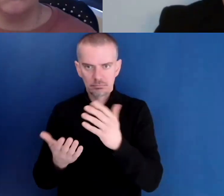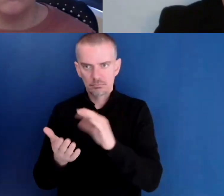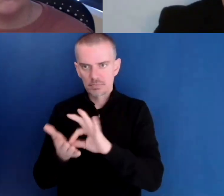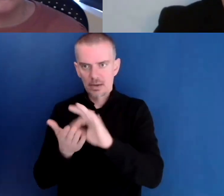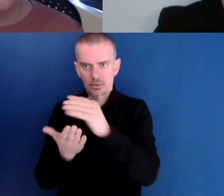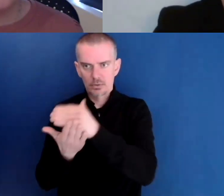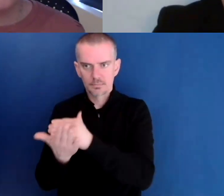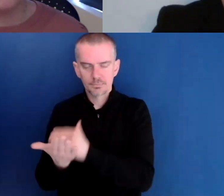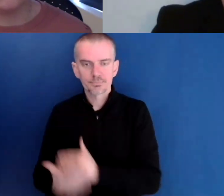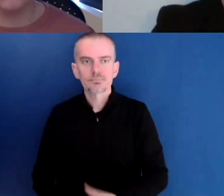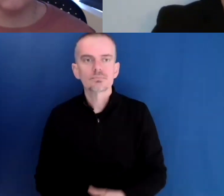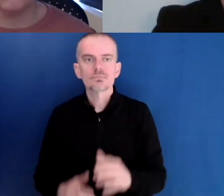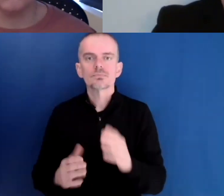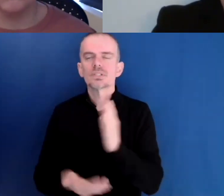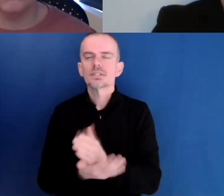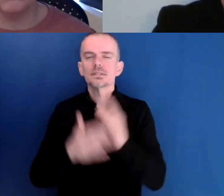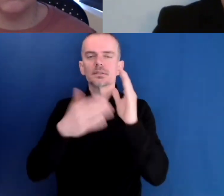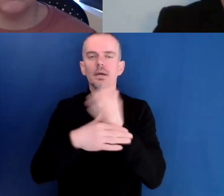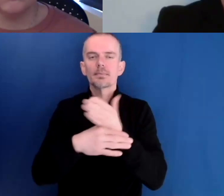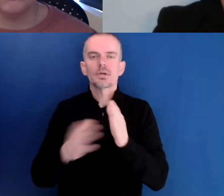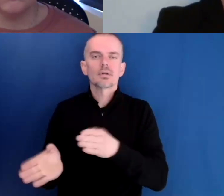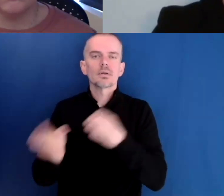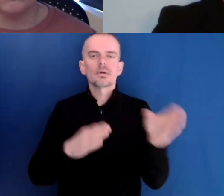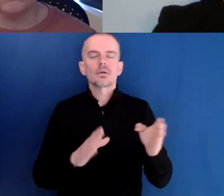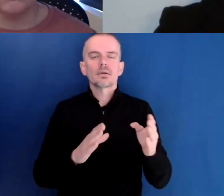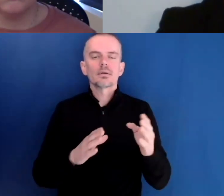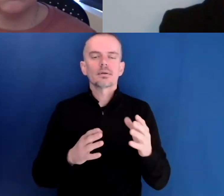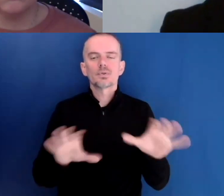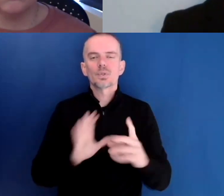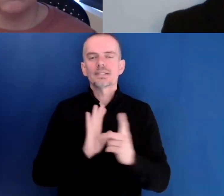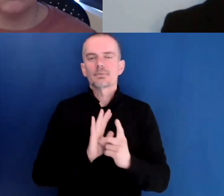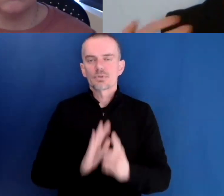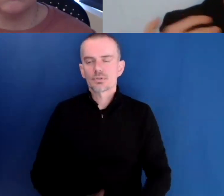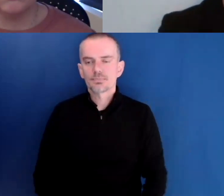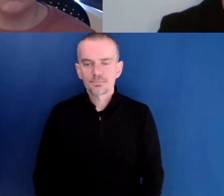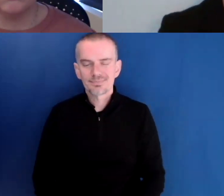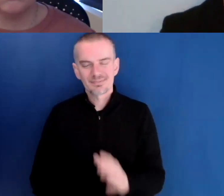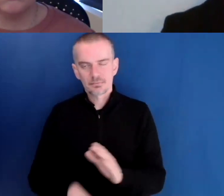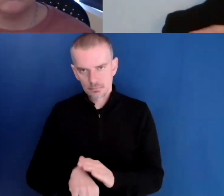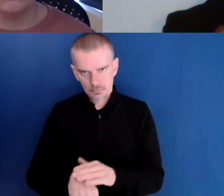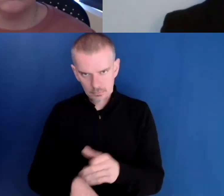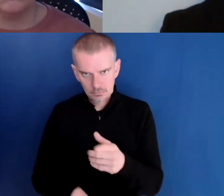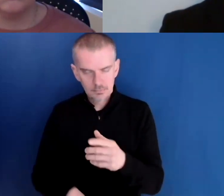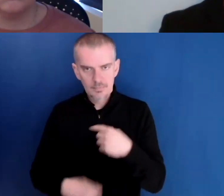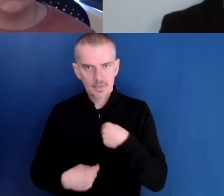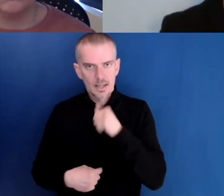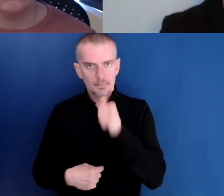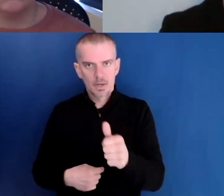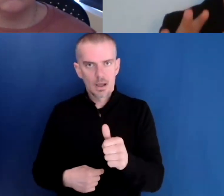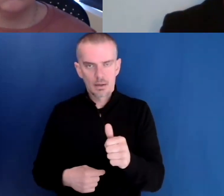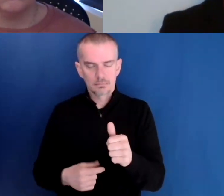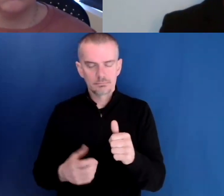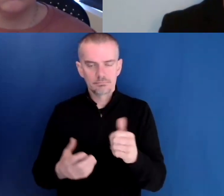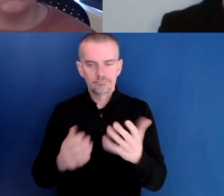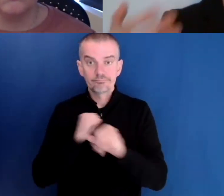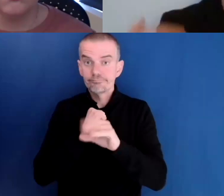go shift over to a little demonstration. So quick disclaimer. So I'm not affiliated with QuickBooks Online.